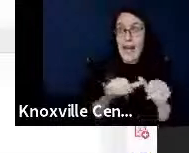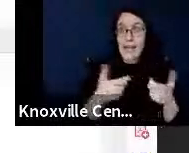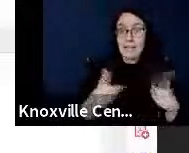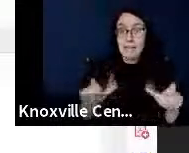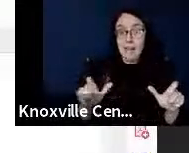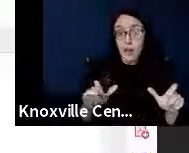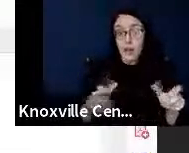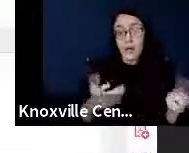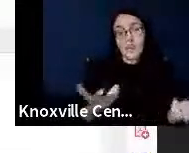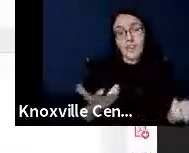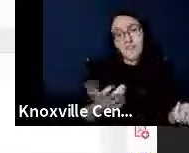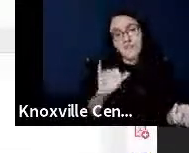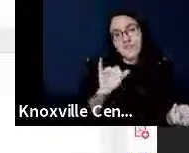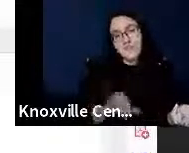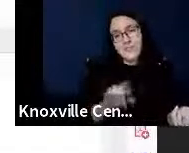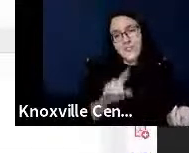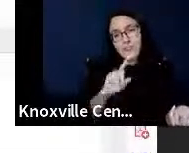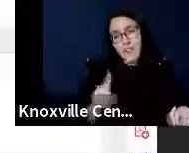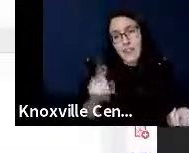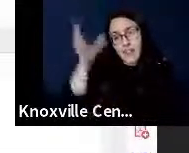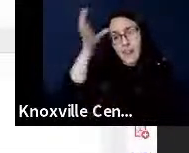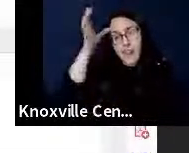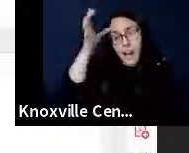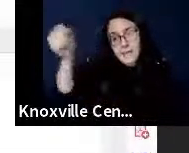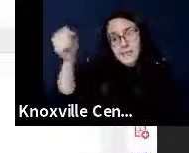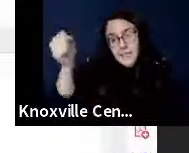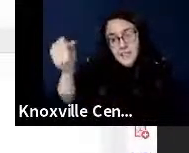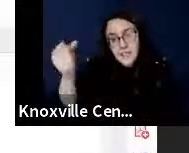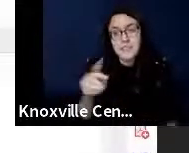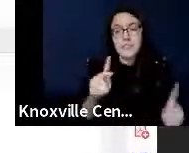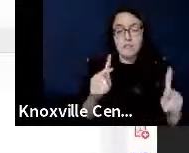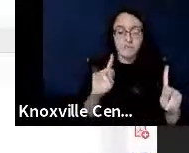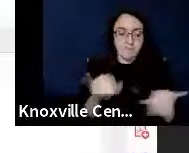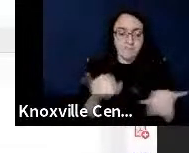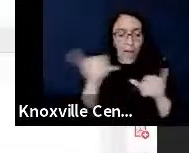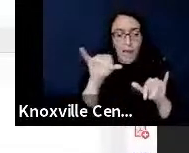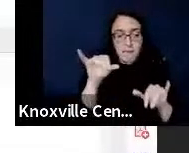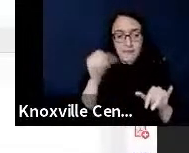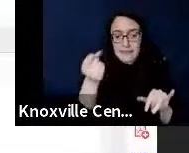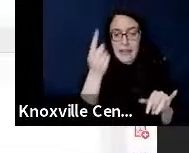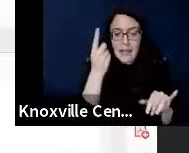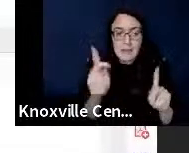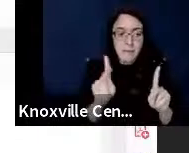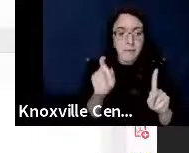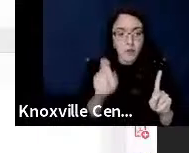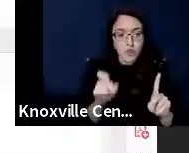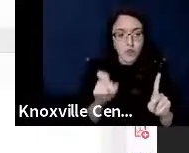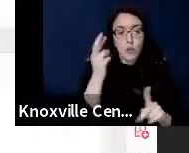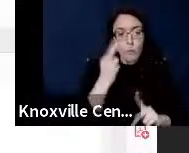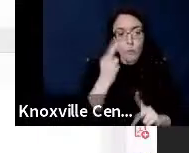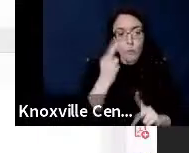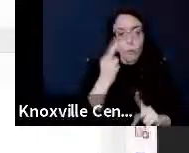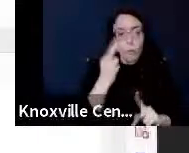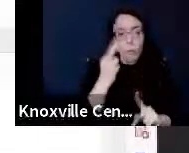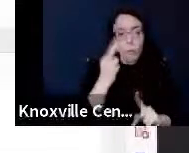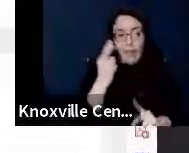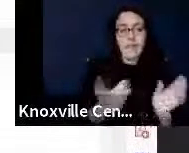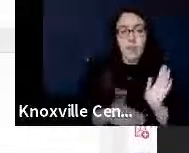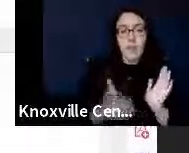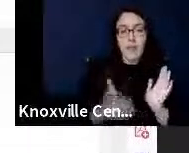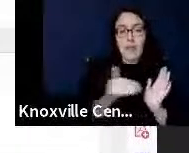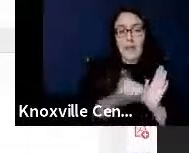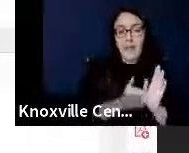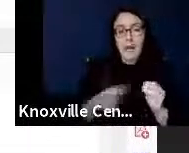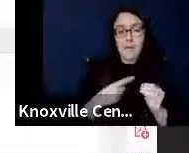really common sense stuff, that people should realize, and we have repeated over and over again, about